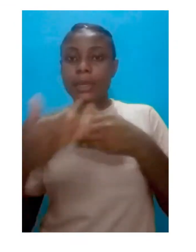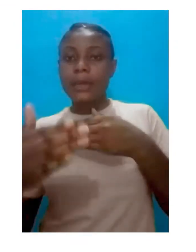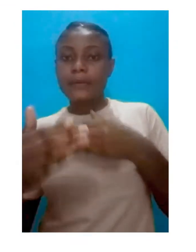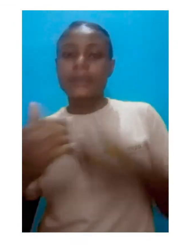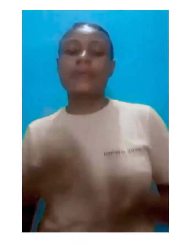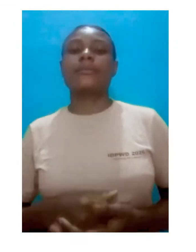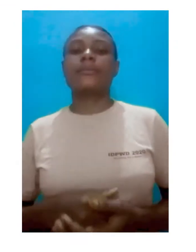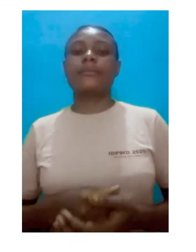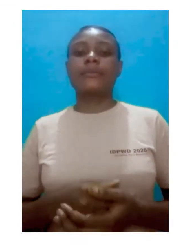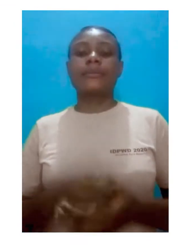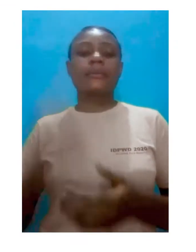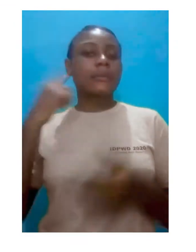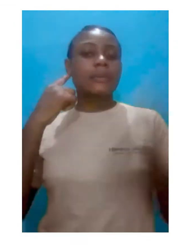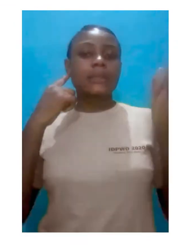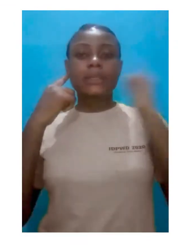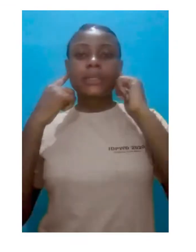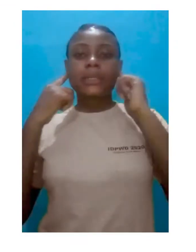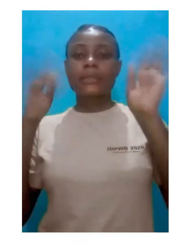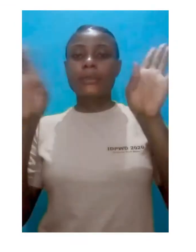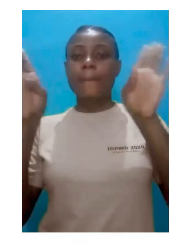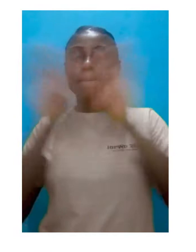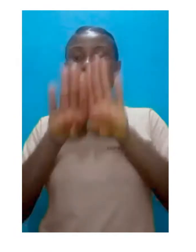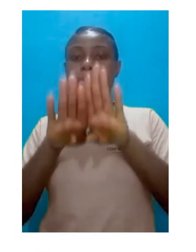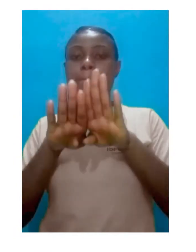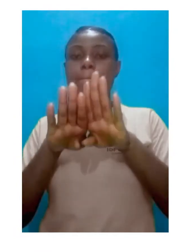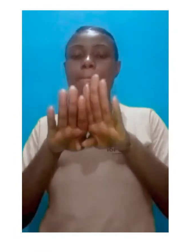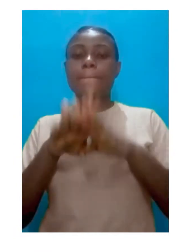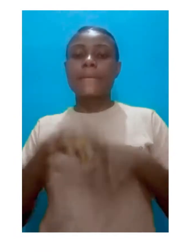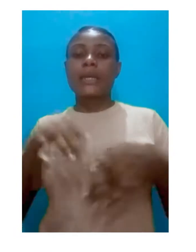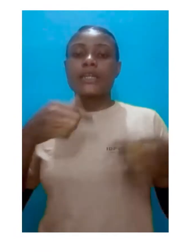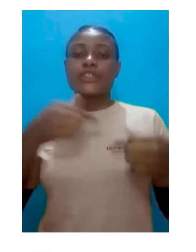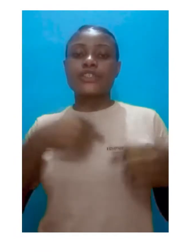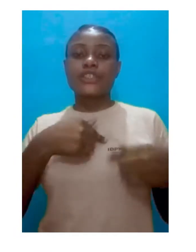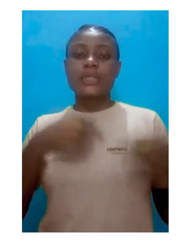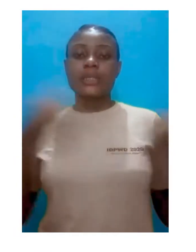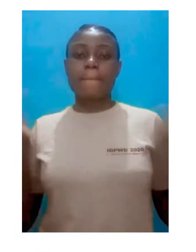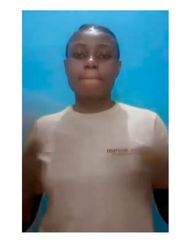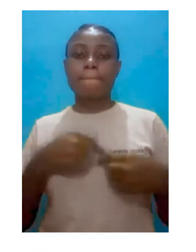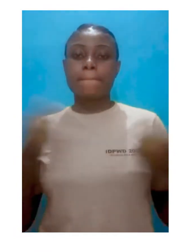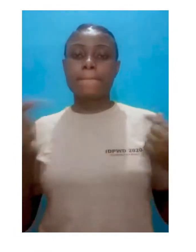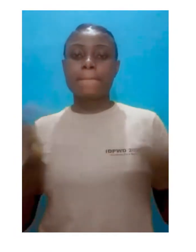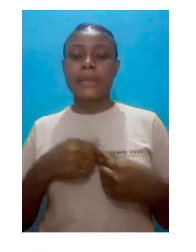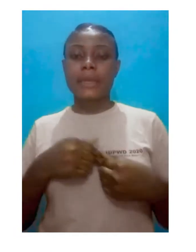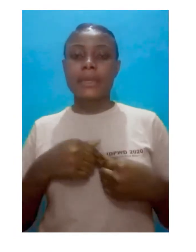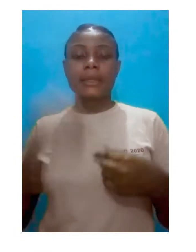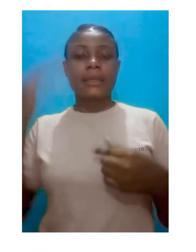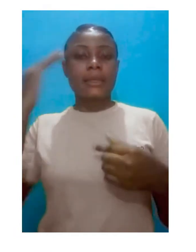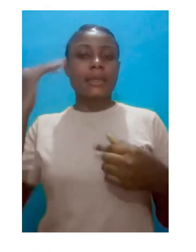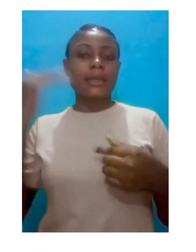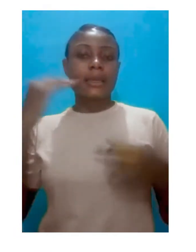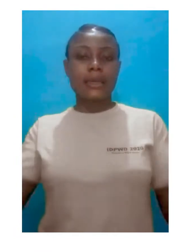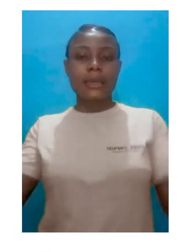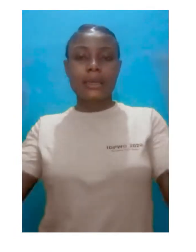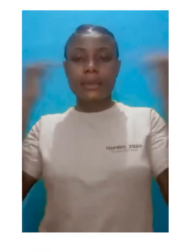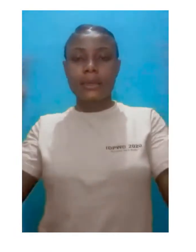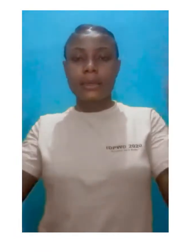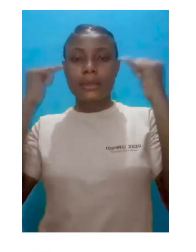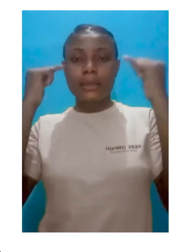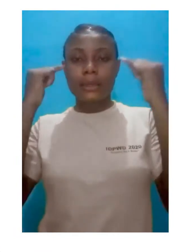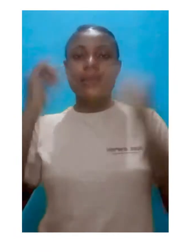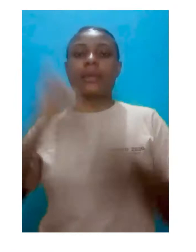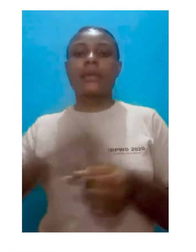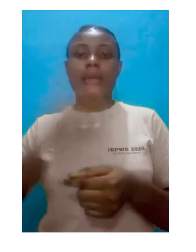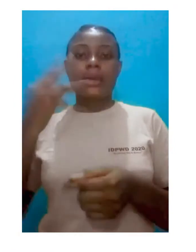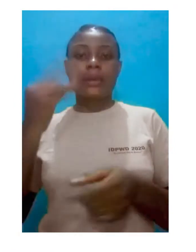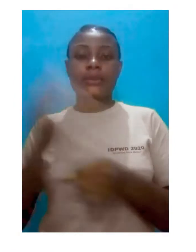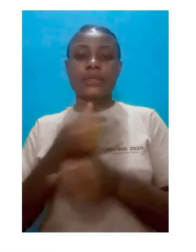Eyes opened after all. Ears blocked. Chest pain, headache. I